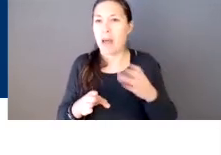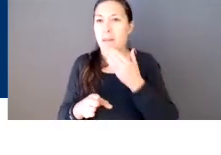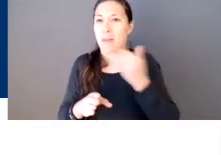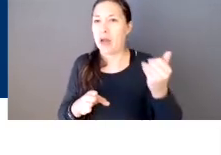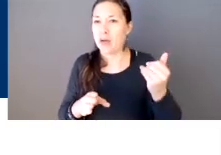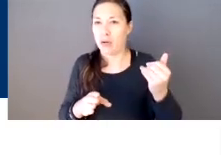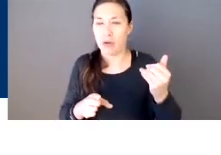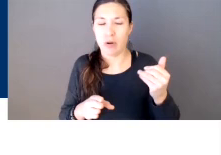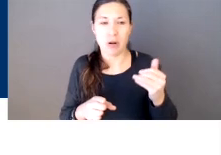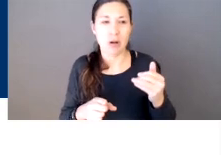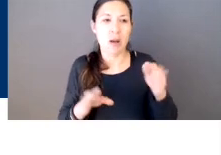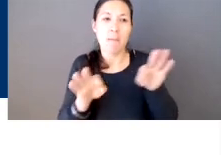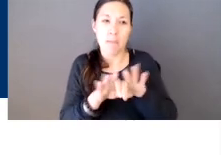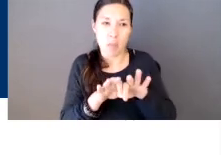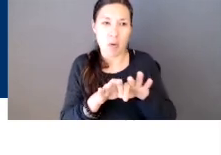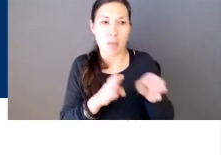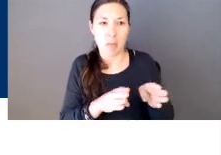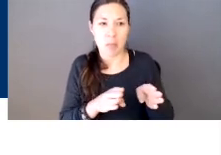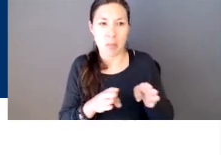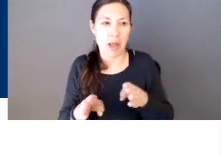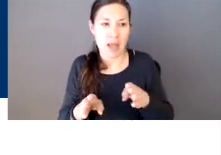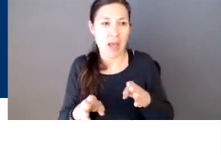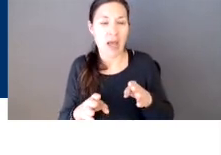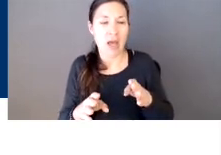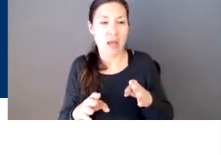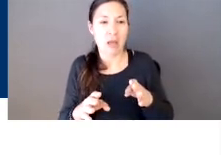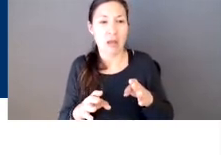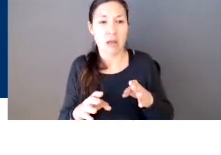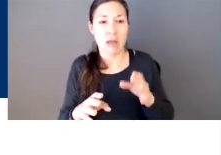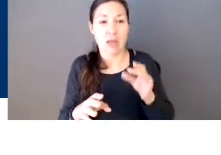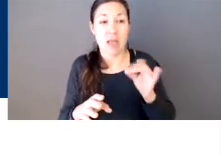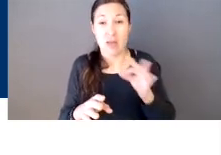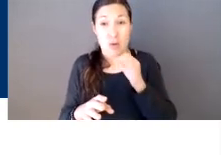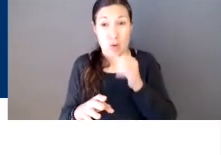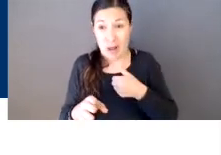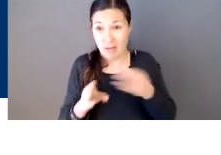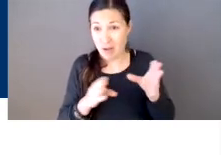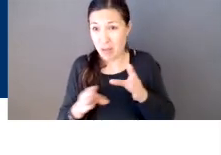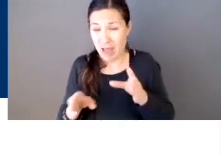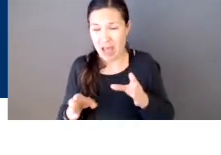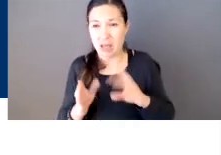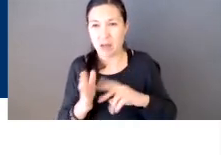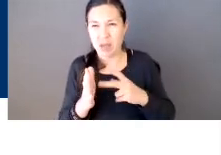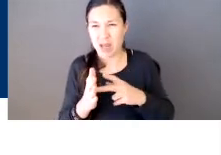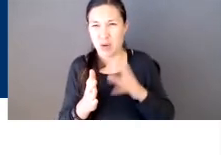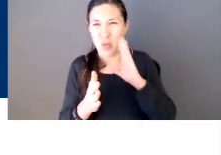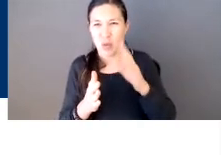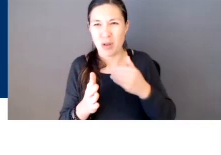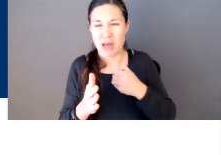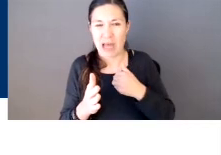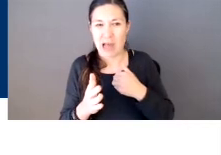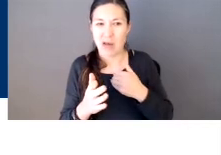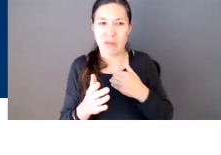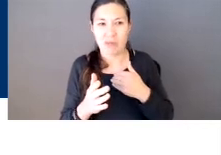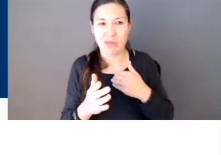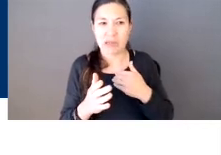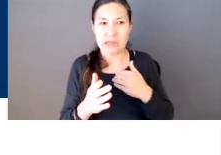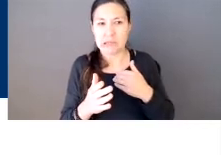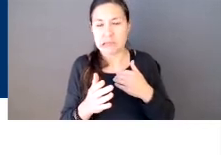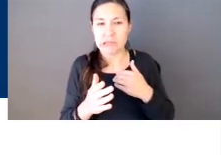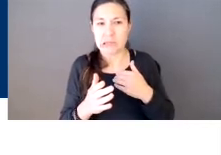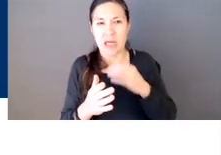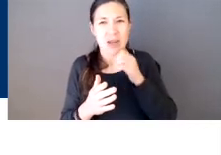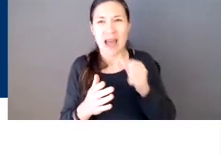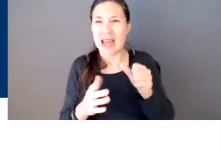lead to, not having success at a visit, taking more of your time, not getting the information you need, or again,